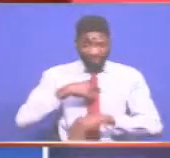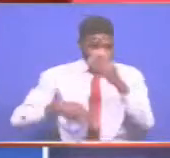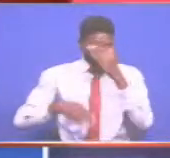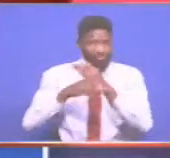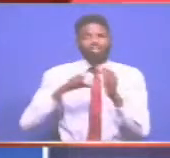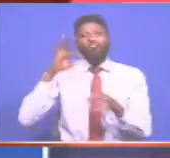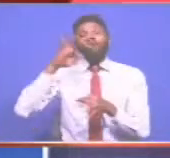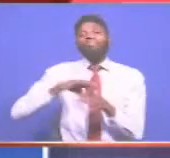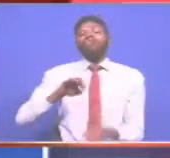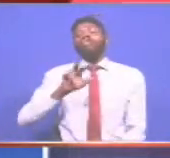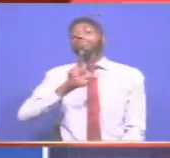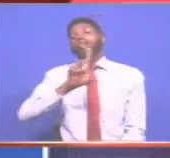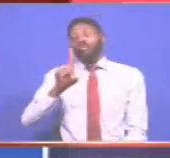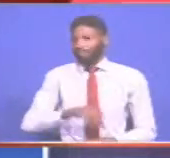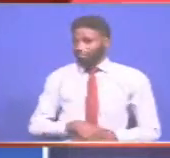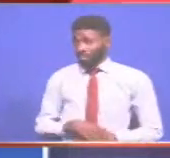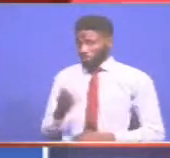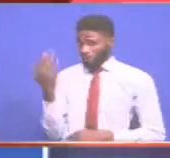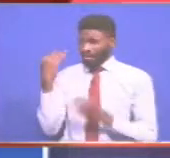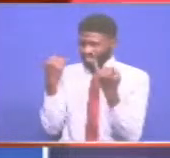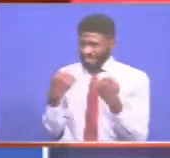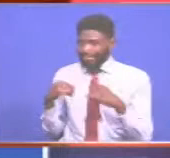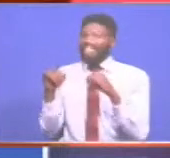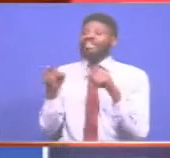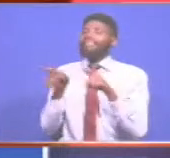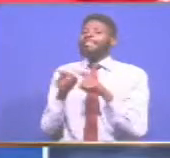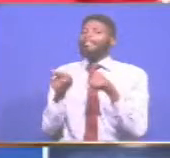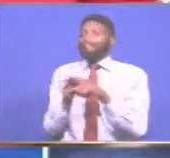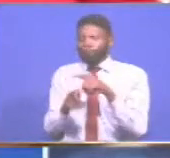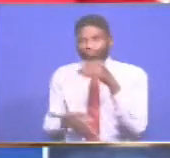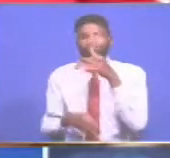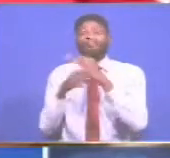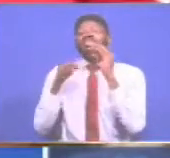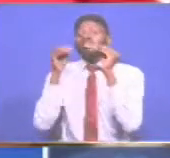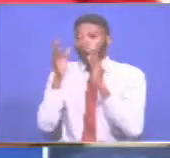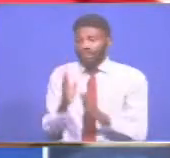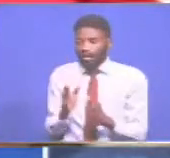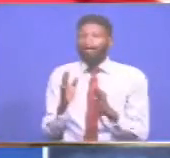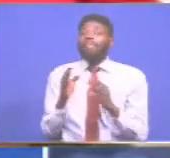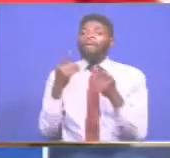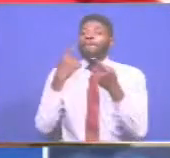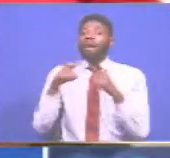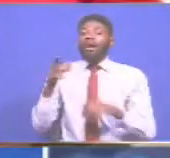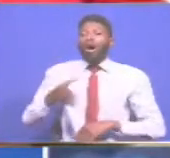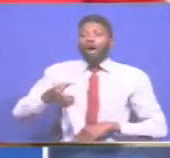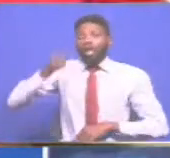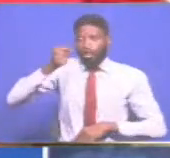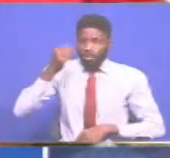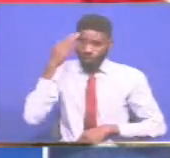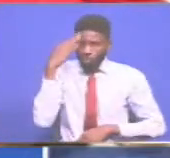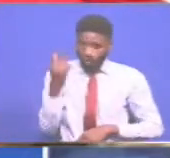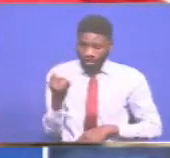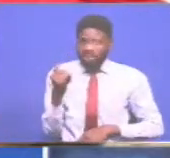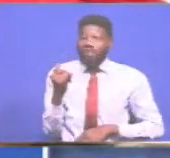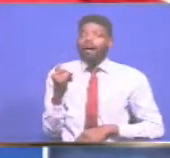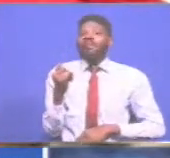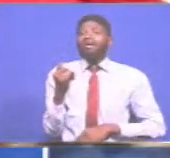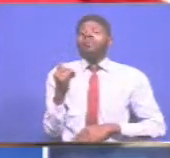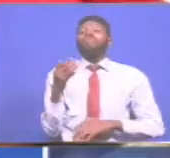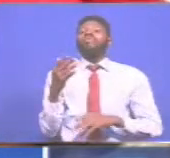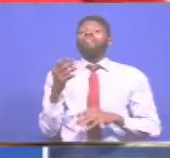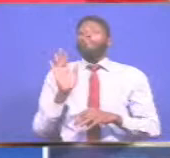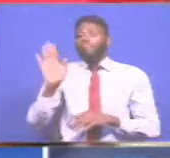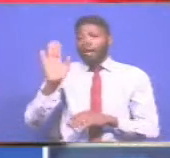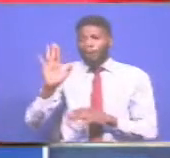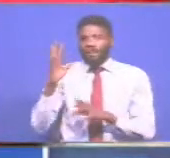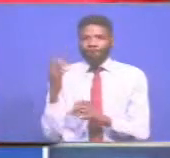Previous attempts by the dethroned speaker to chair the business of the Assembly have been halted after the mess disappeared from the Assembly, frustrating him